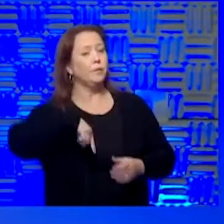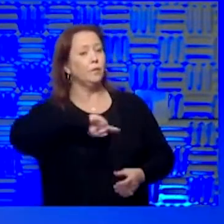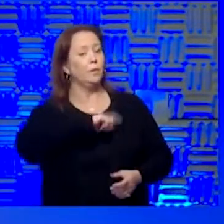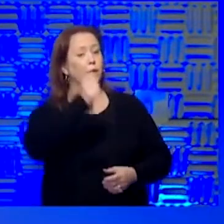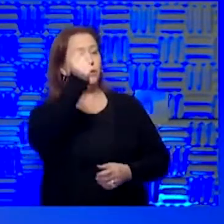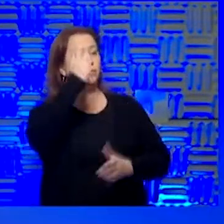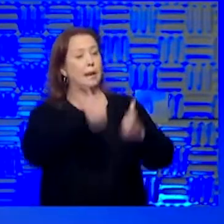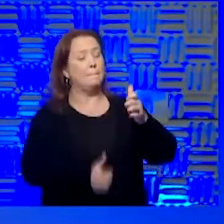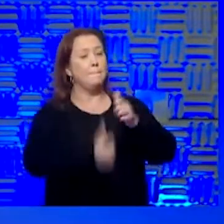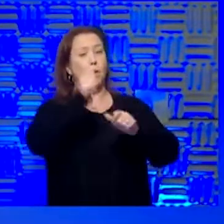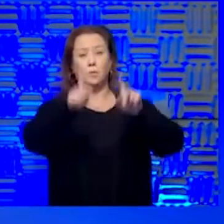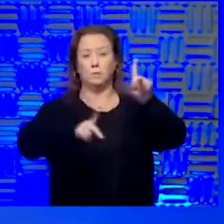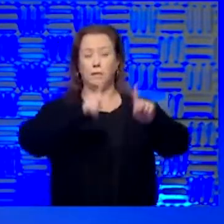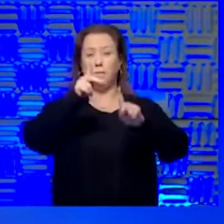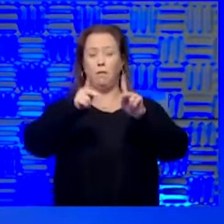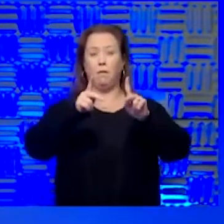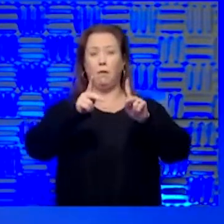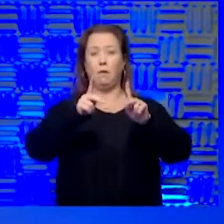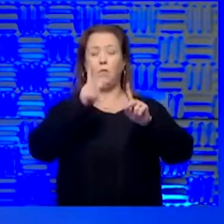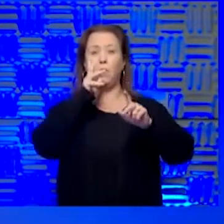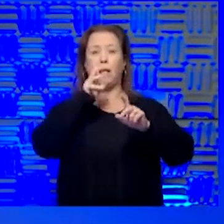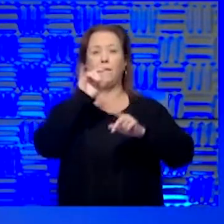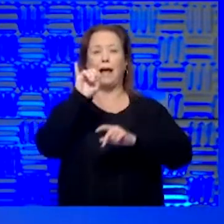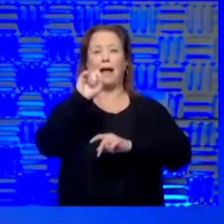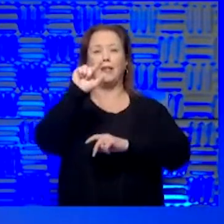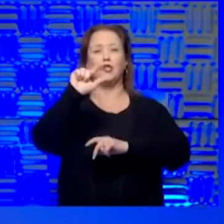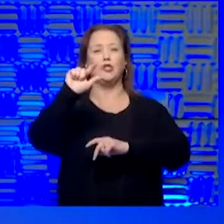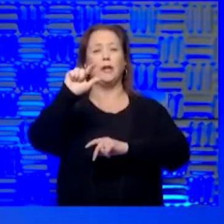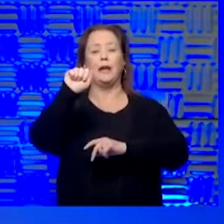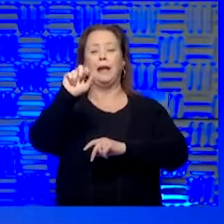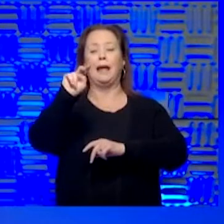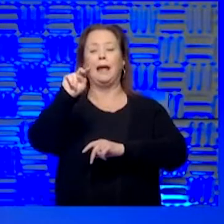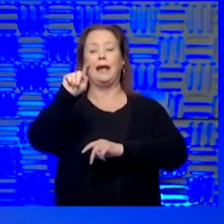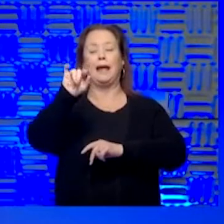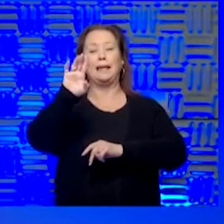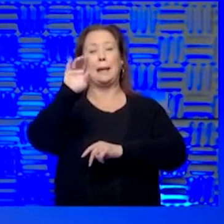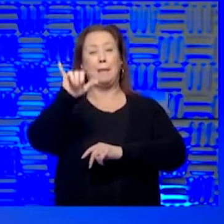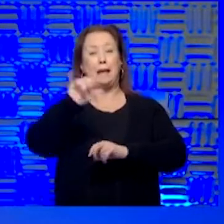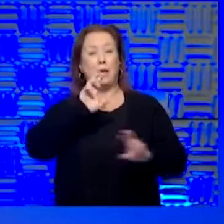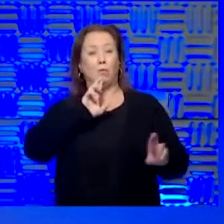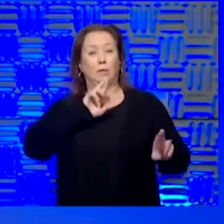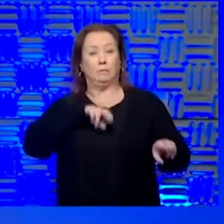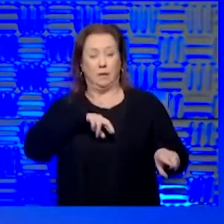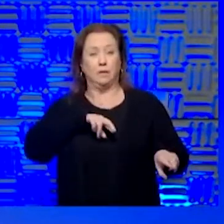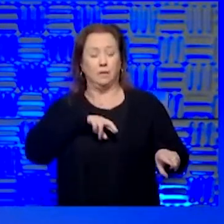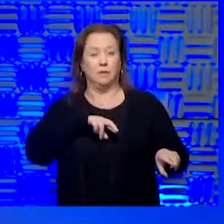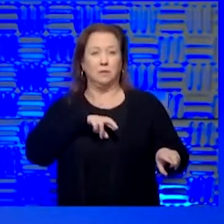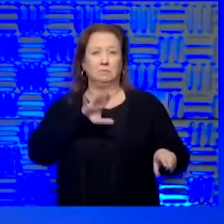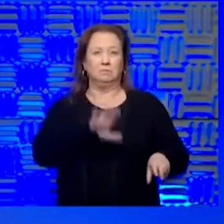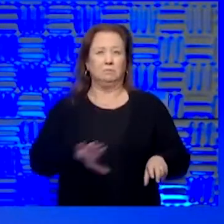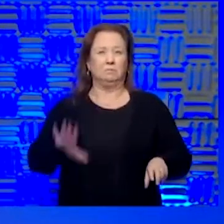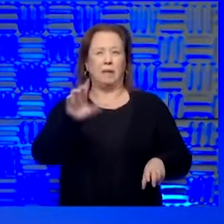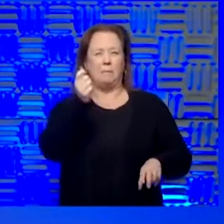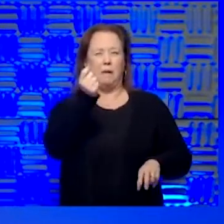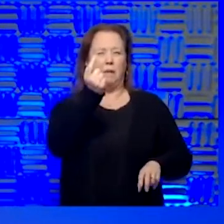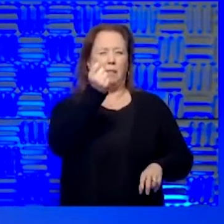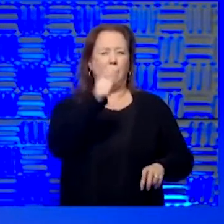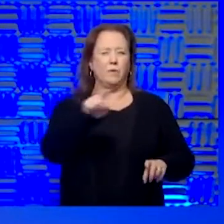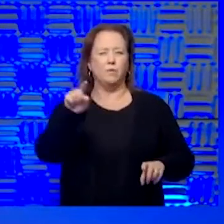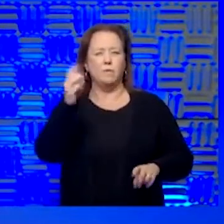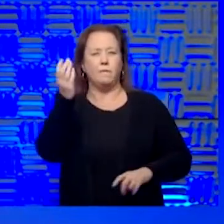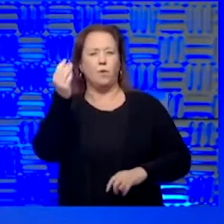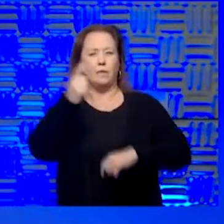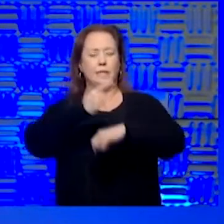understand that most people will mount an IgG antibody response by about 11 to 14 days,